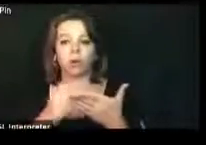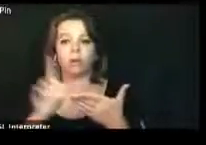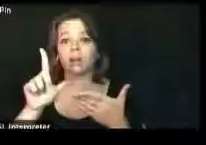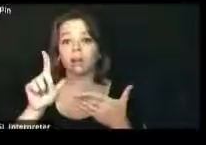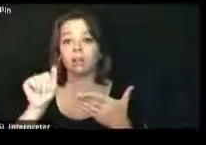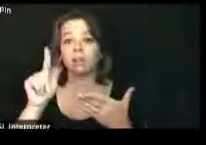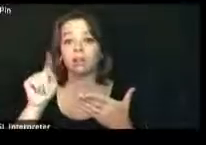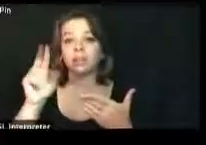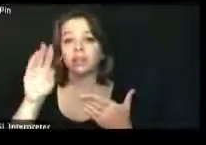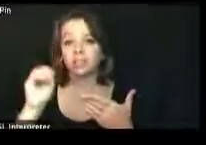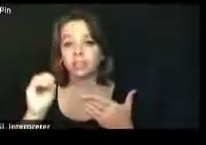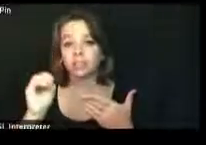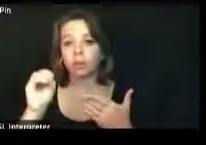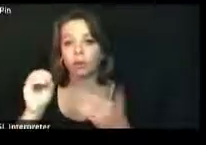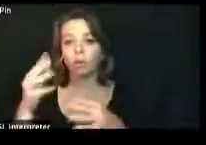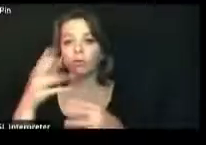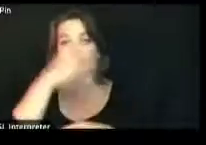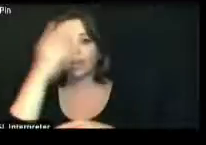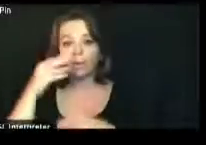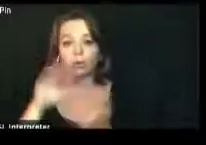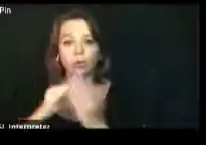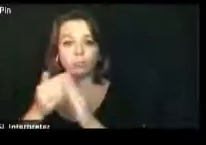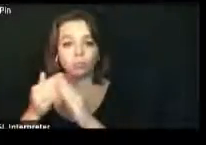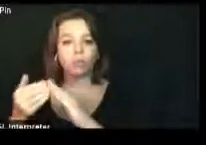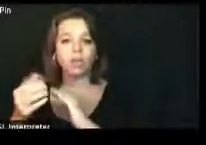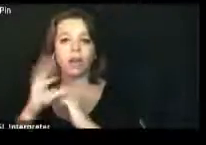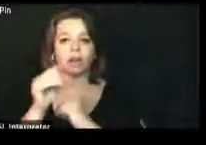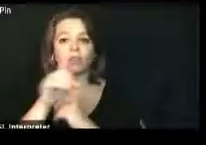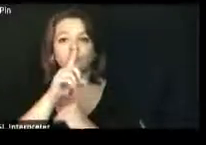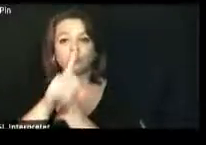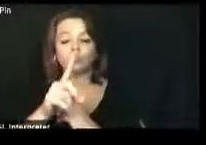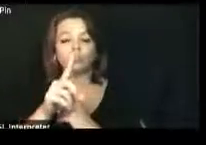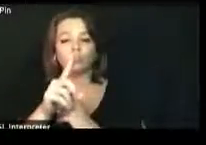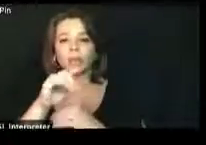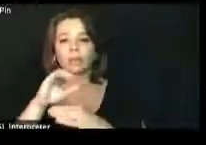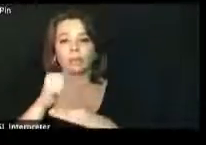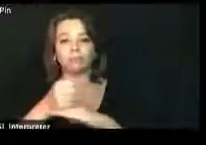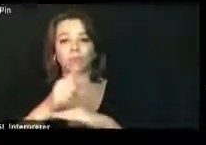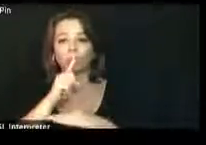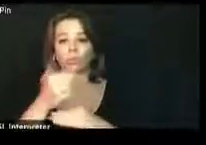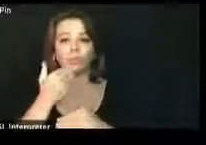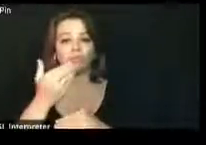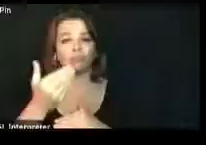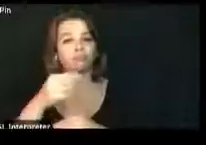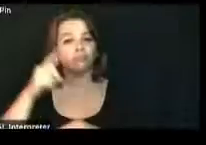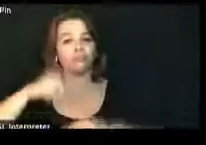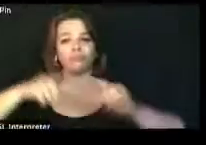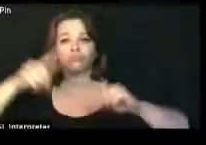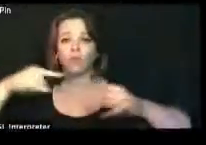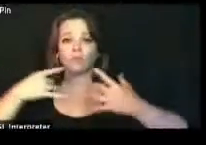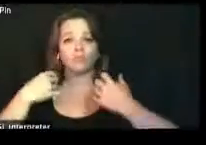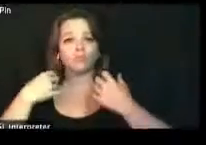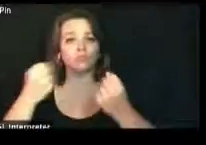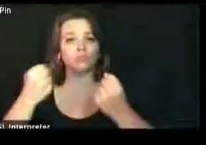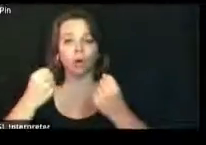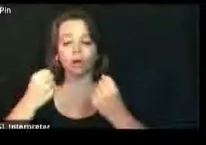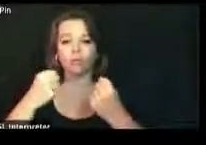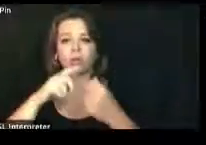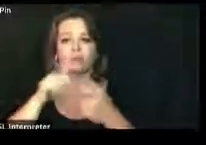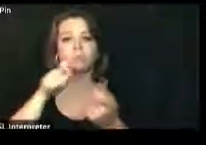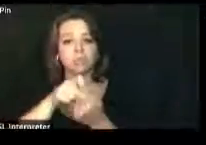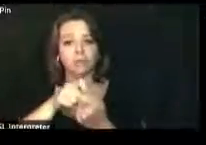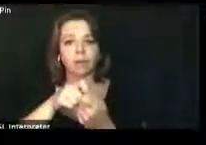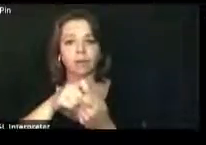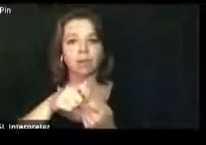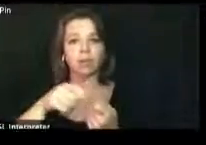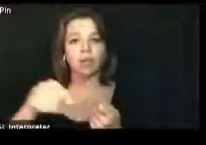community, and we've created a really well diverse and strong specific Black and Brown communities